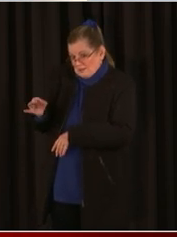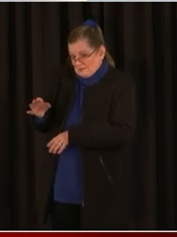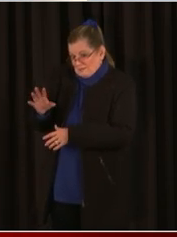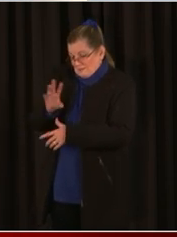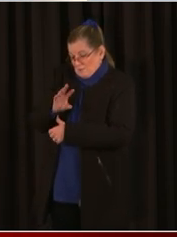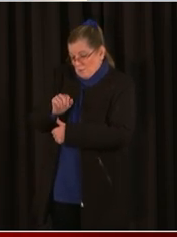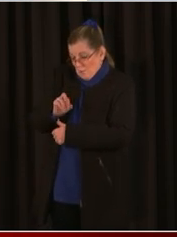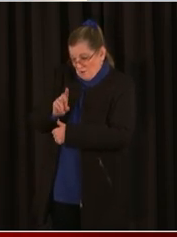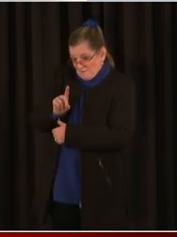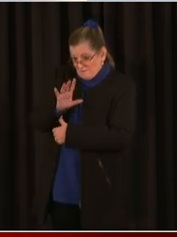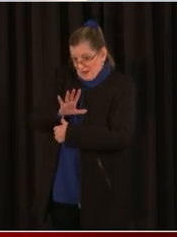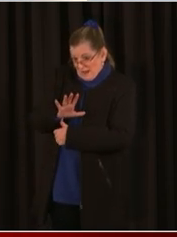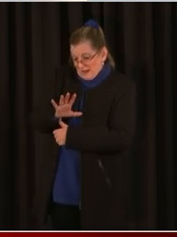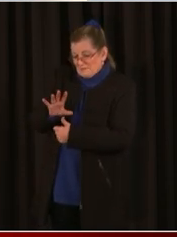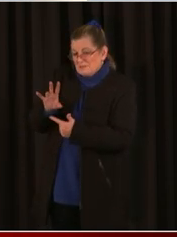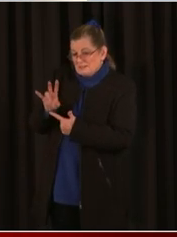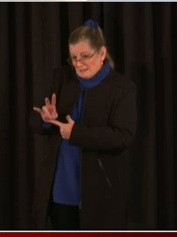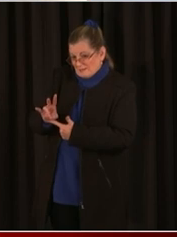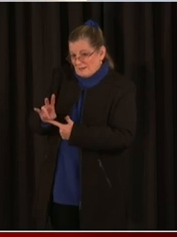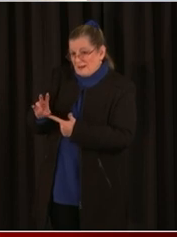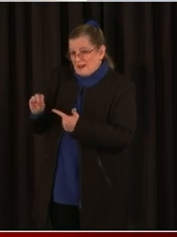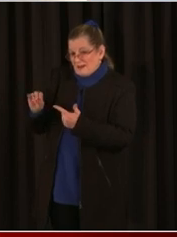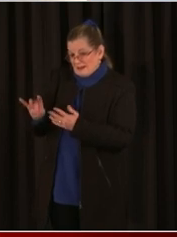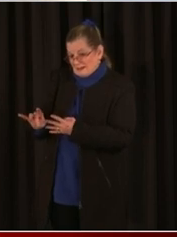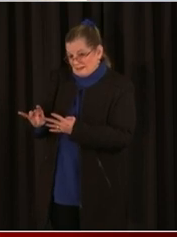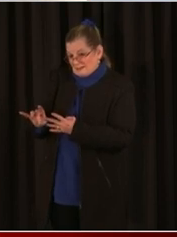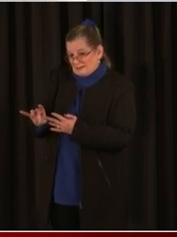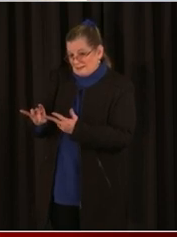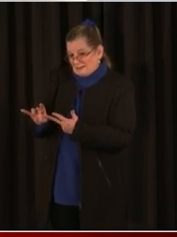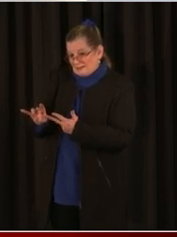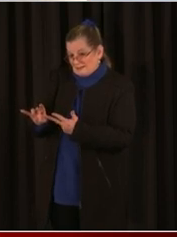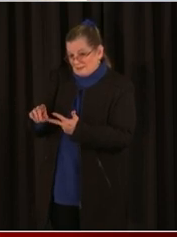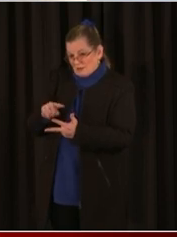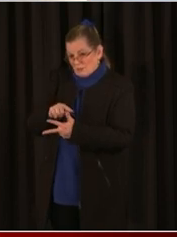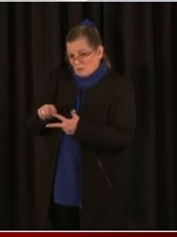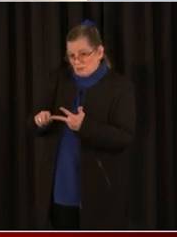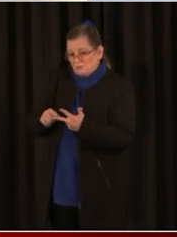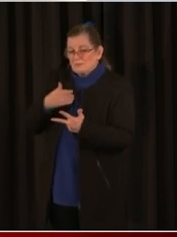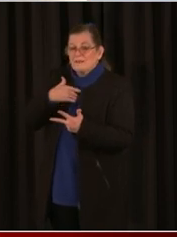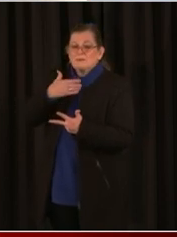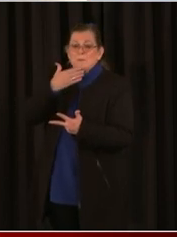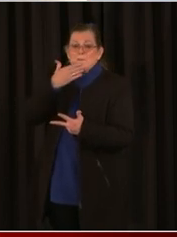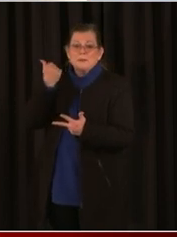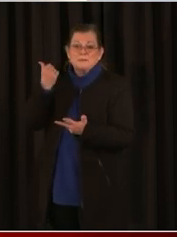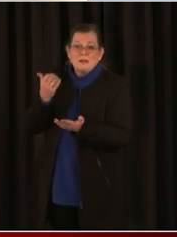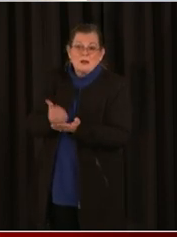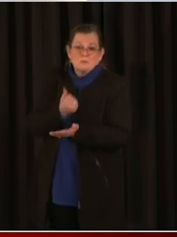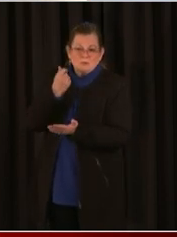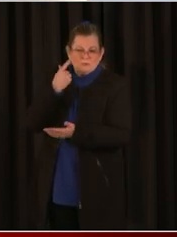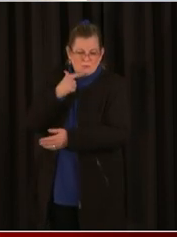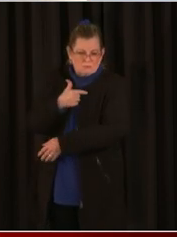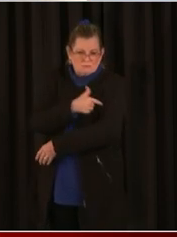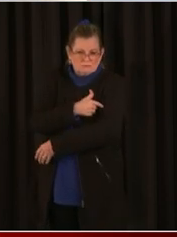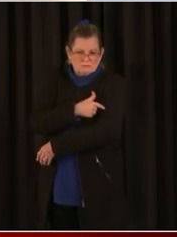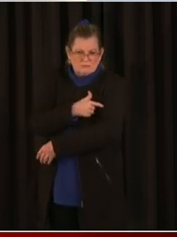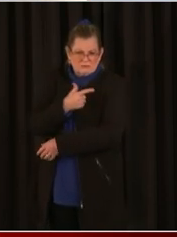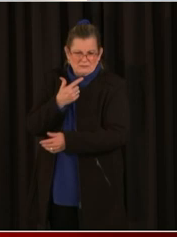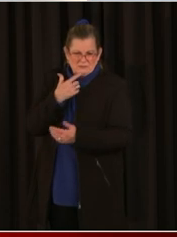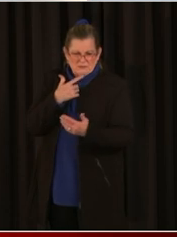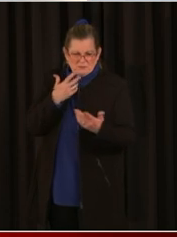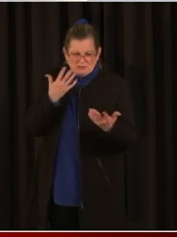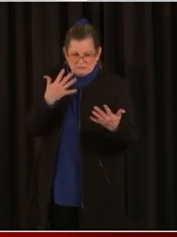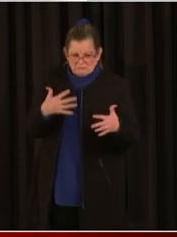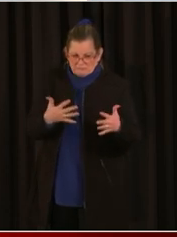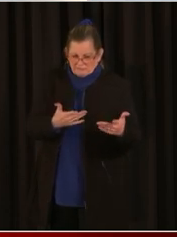8, providing an opportunity for residents in those wards to have a greater opportunity for vaccination. As